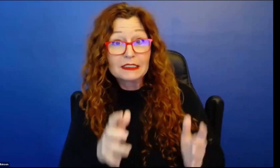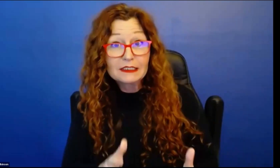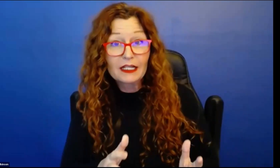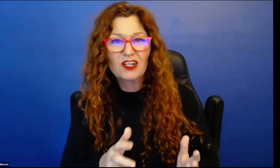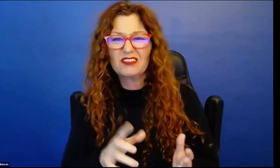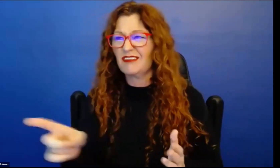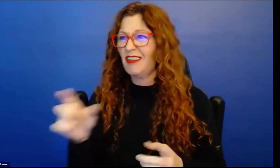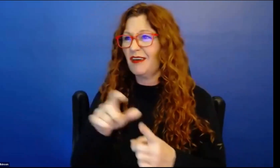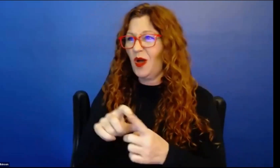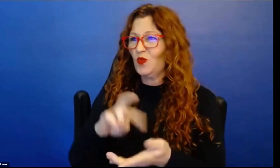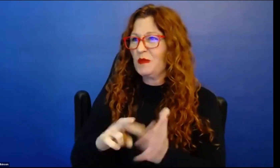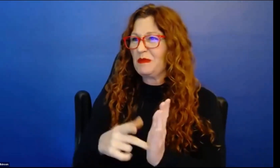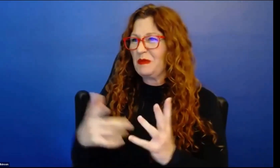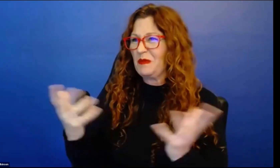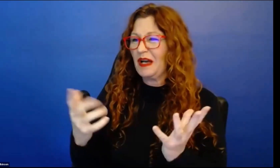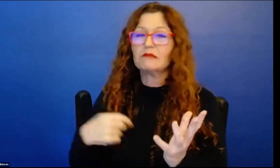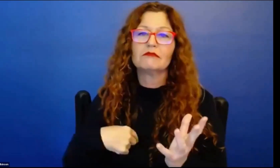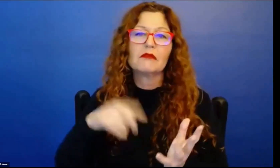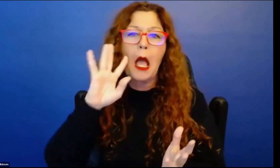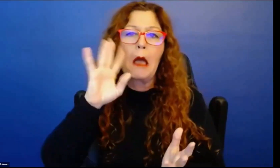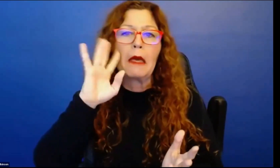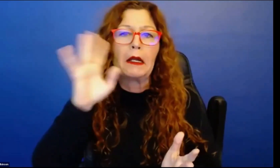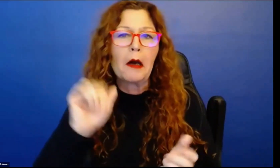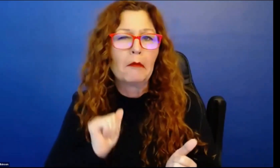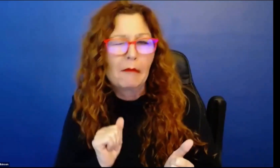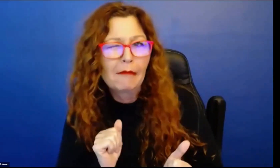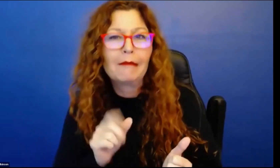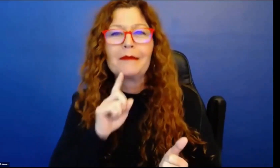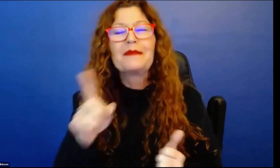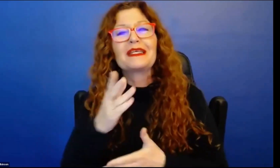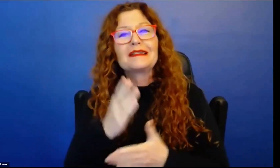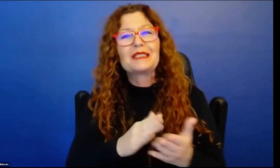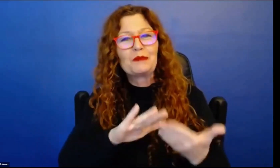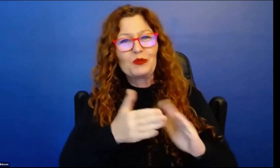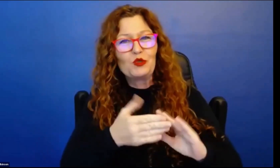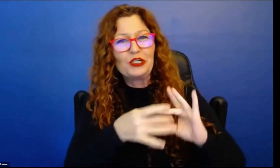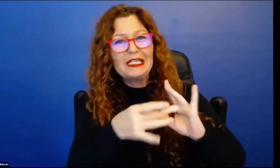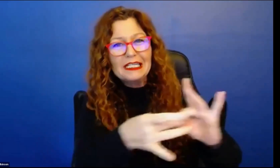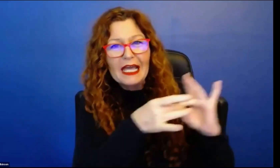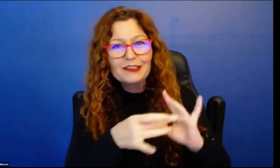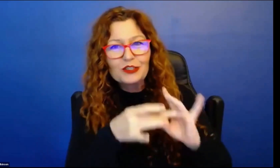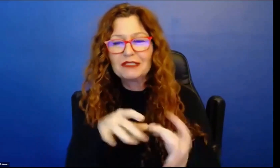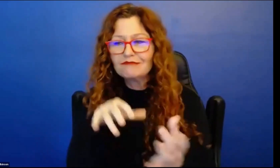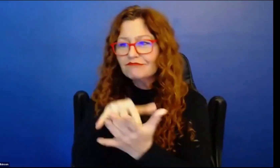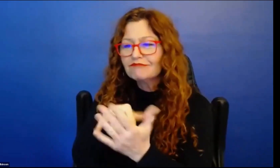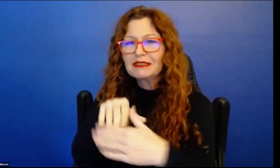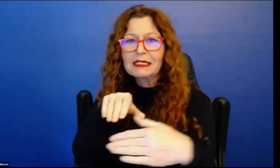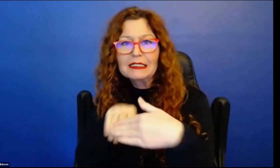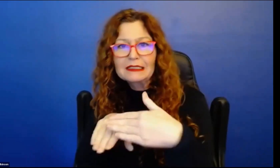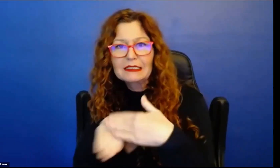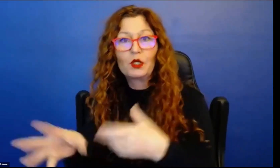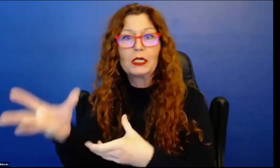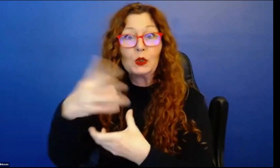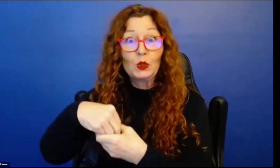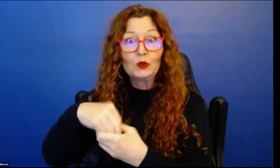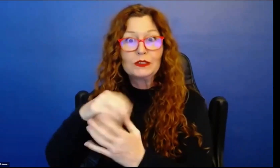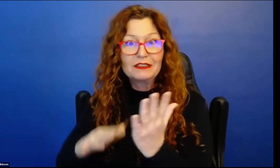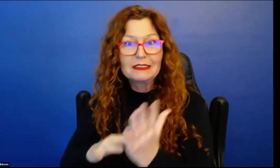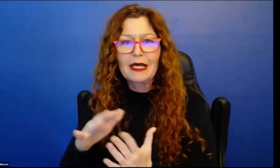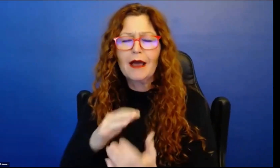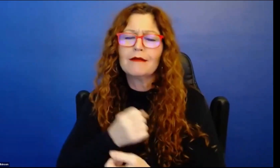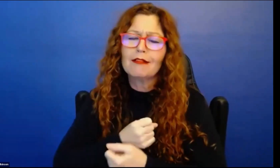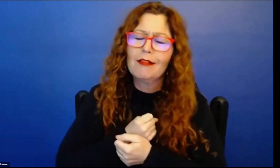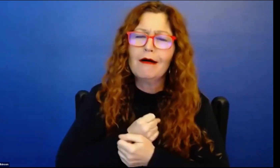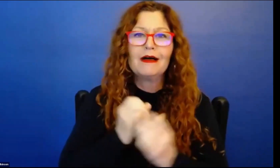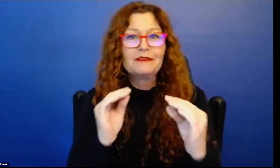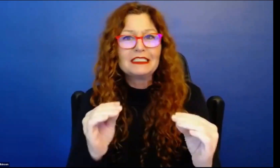up. It's kind of a combination of doing community engagement and then looking at accessible and inclusive design. I love to teach. I love to